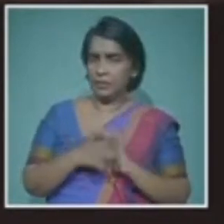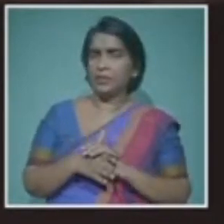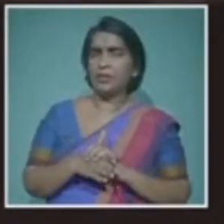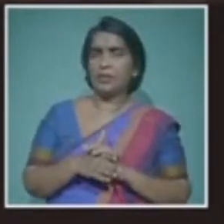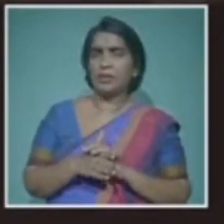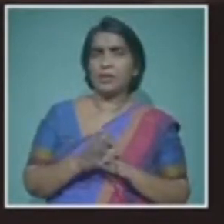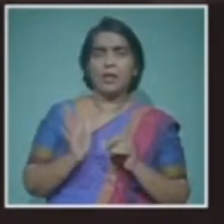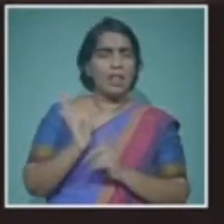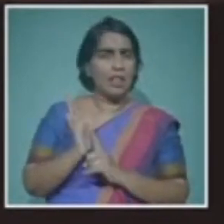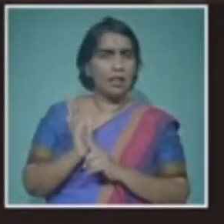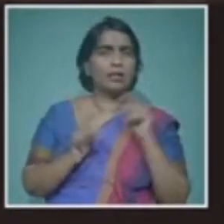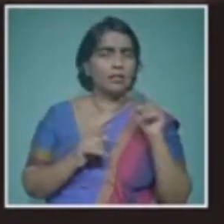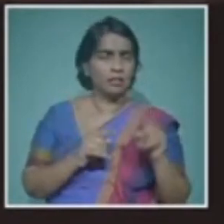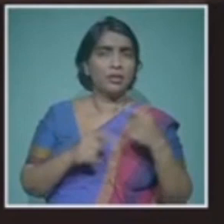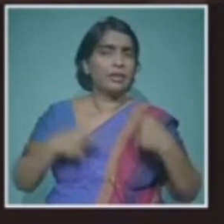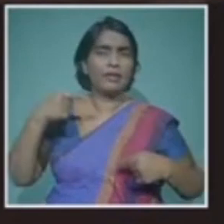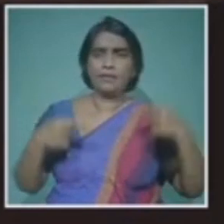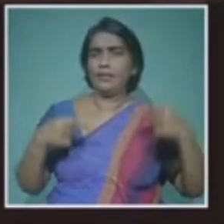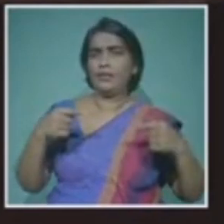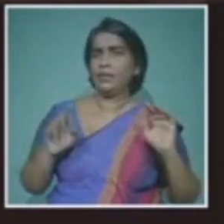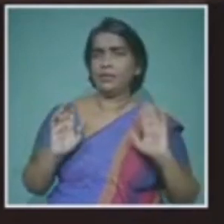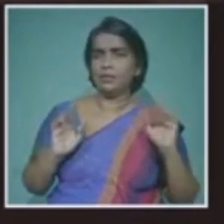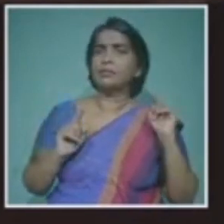You've raised your concern in the point of order.